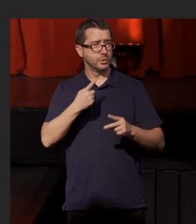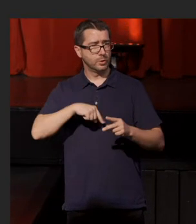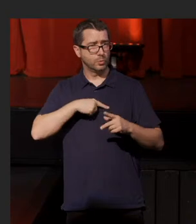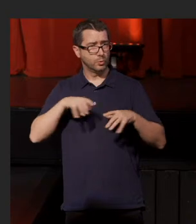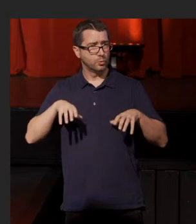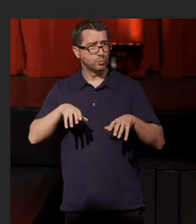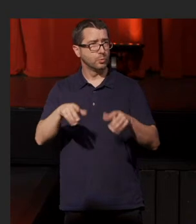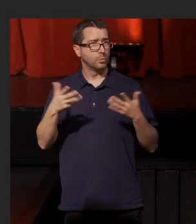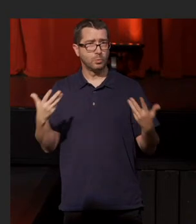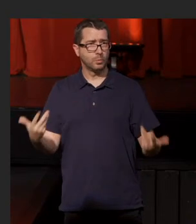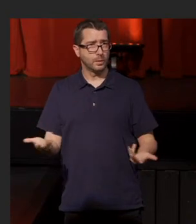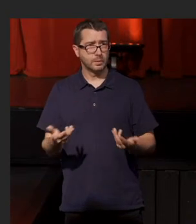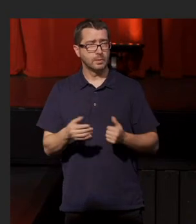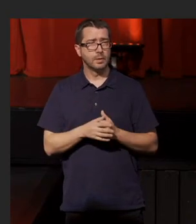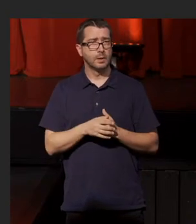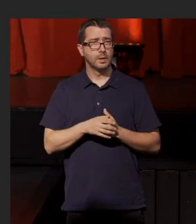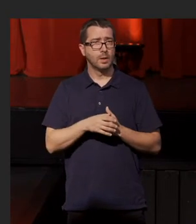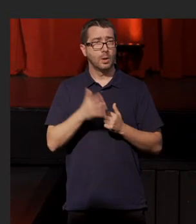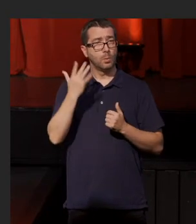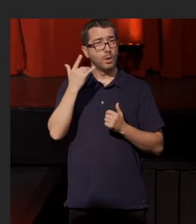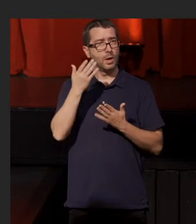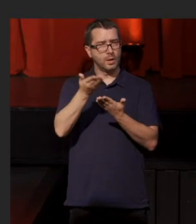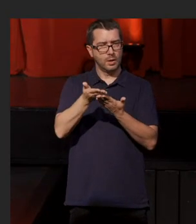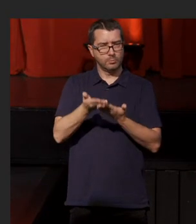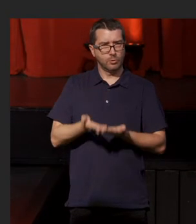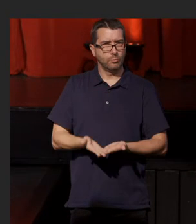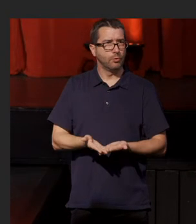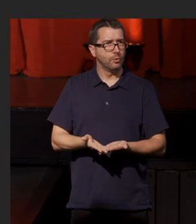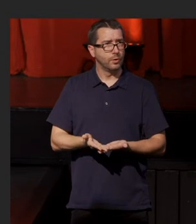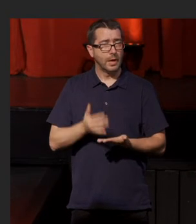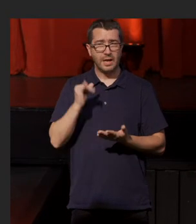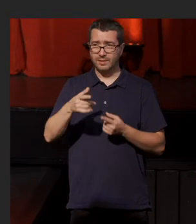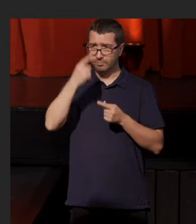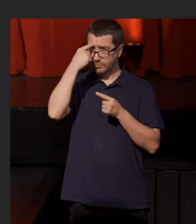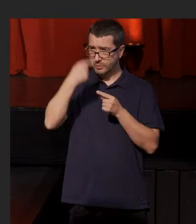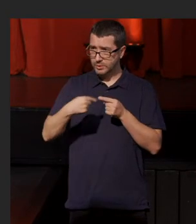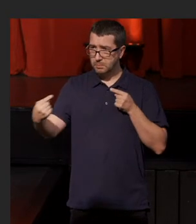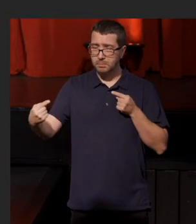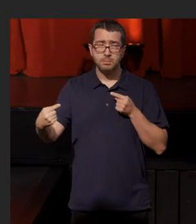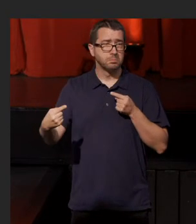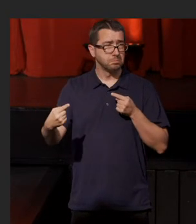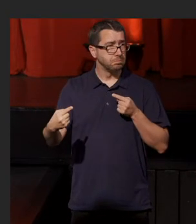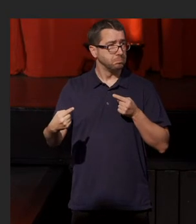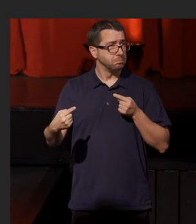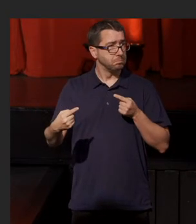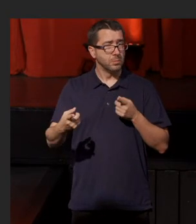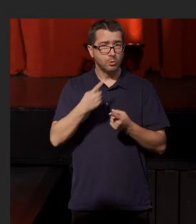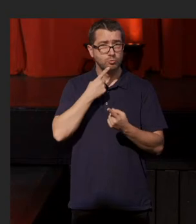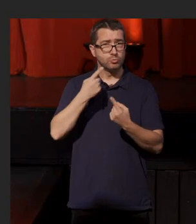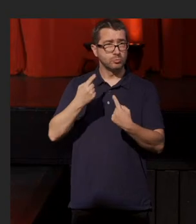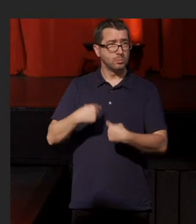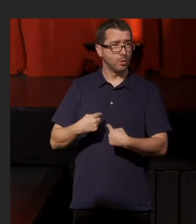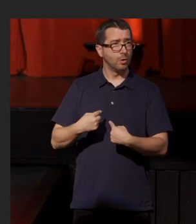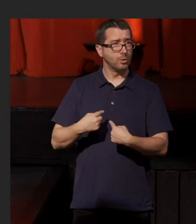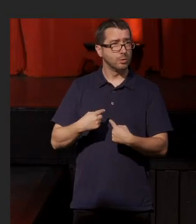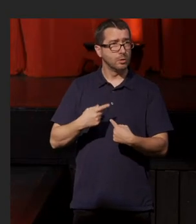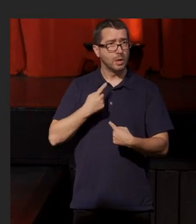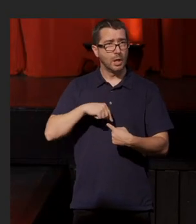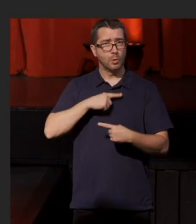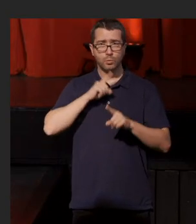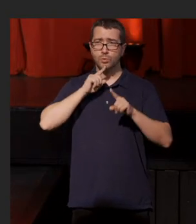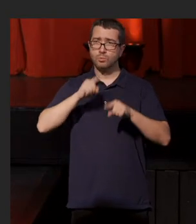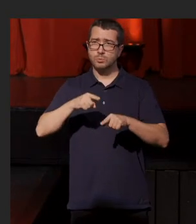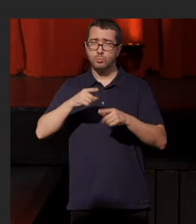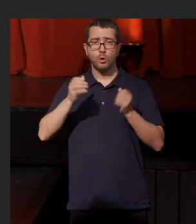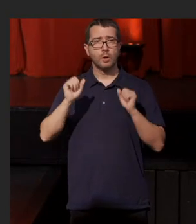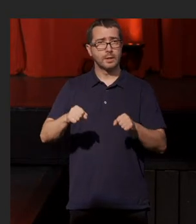by the evidence that we're offering. And if you object to what we're doing, and you respond to it in a way that's civil and